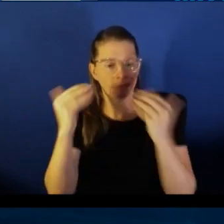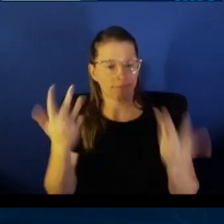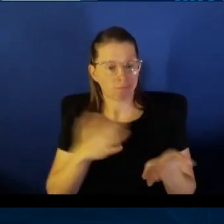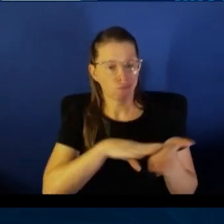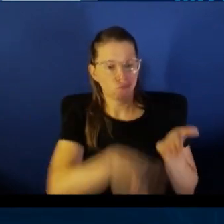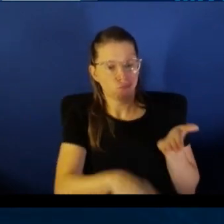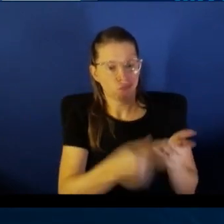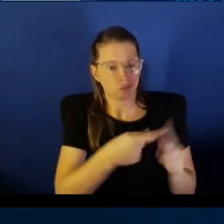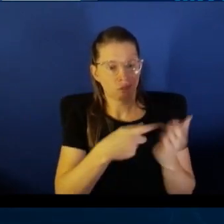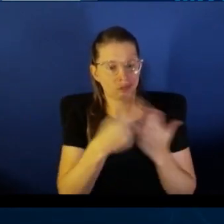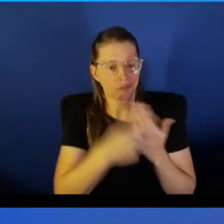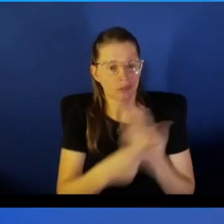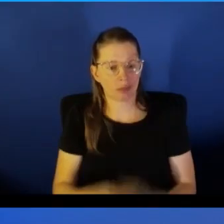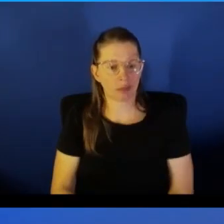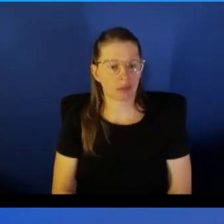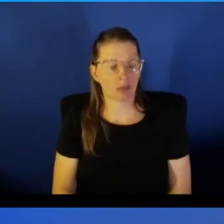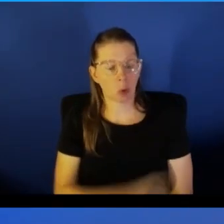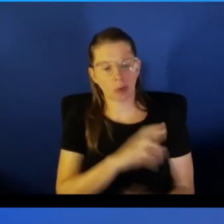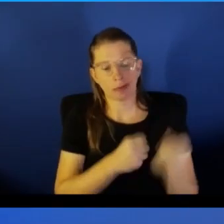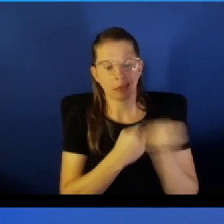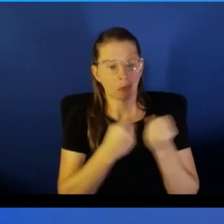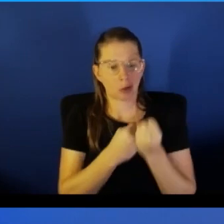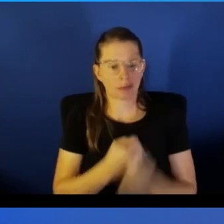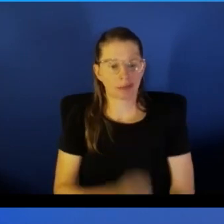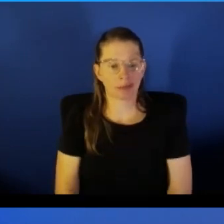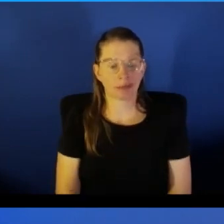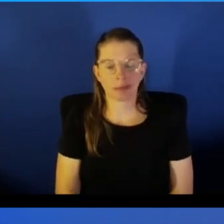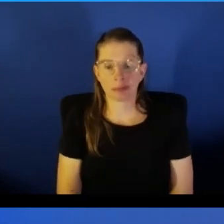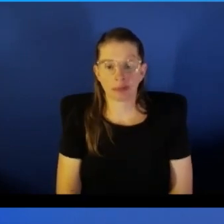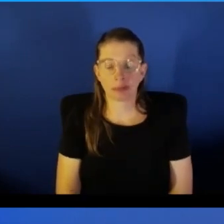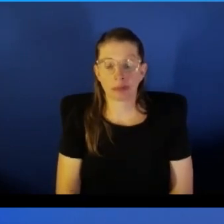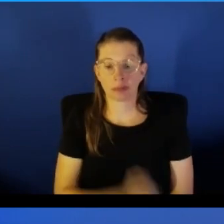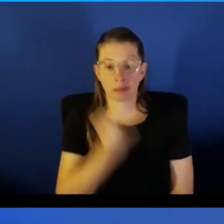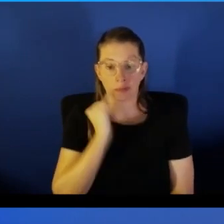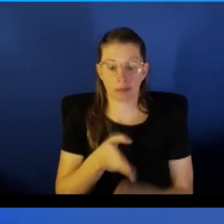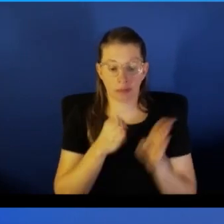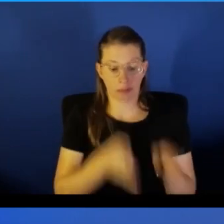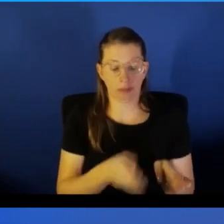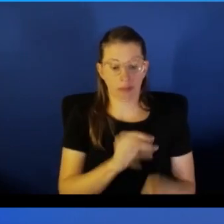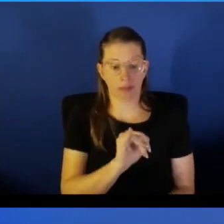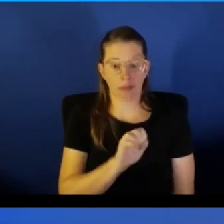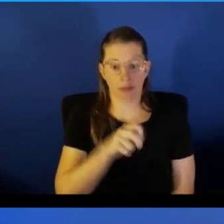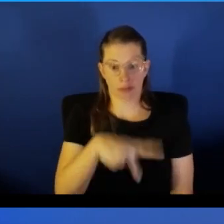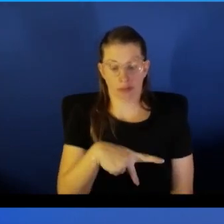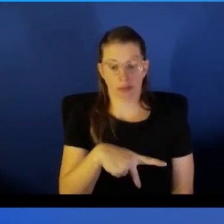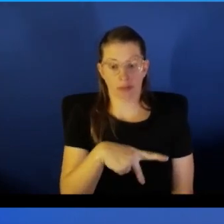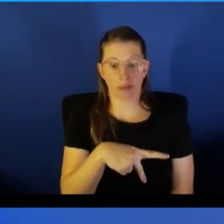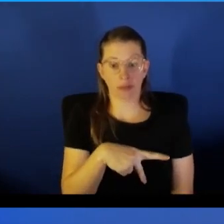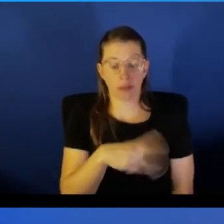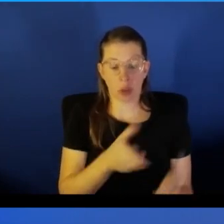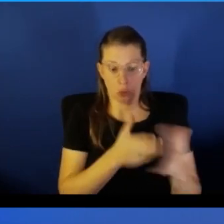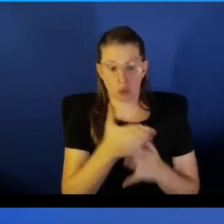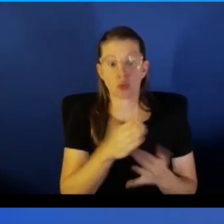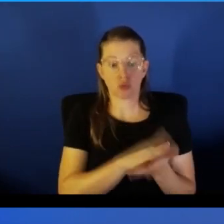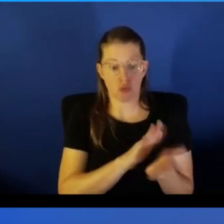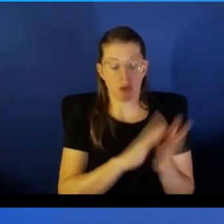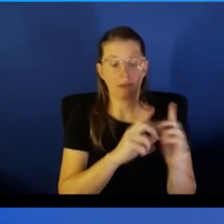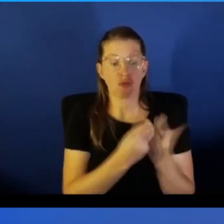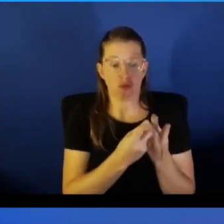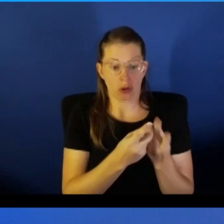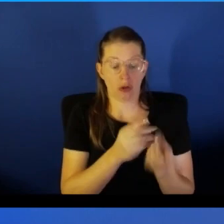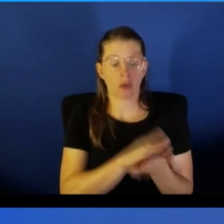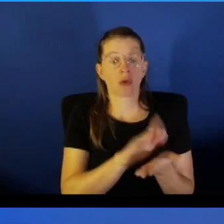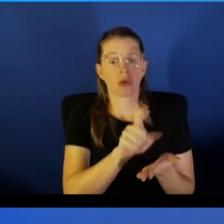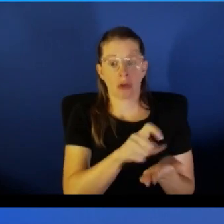do? Well, if the person has an individual education program, which is an IEP through the school district, then the school should help